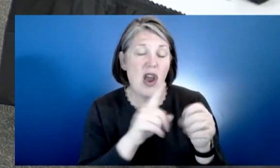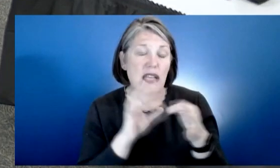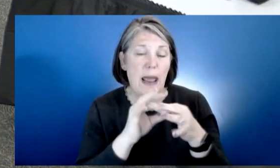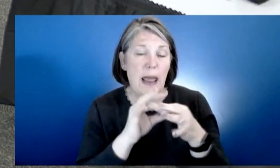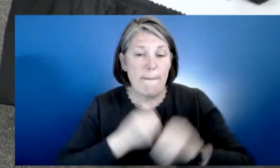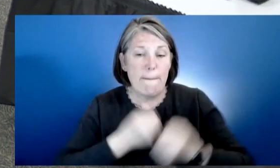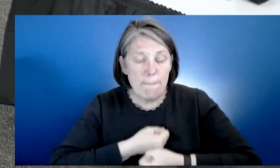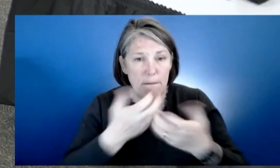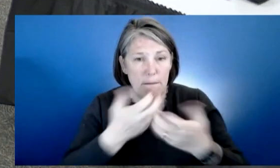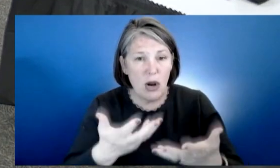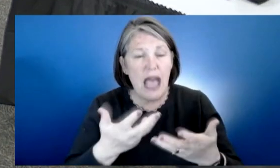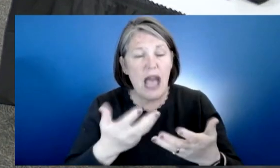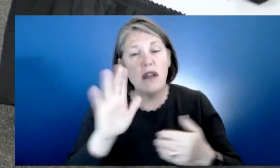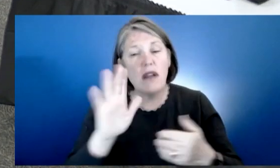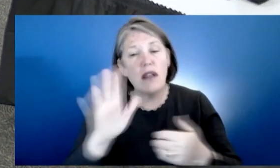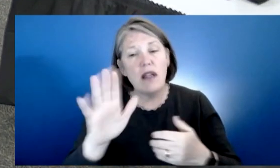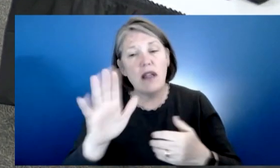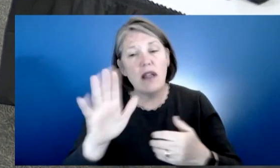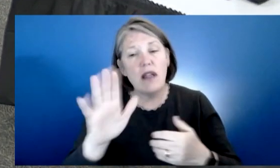their staff, and it seems